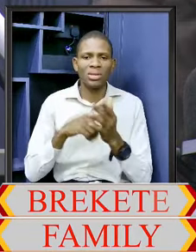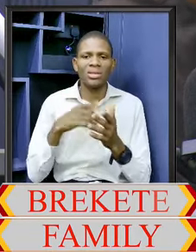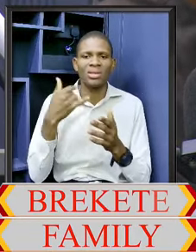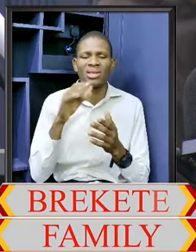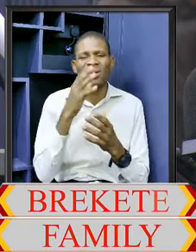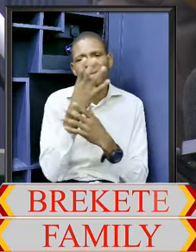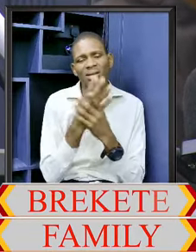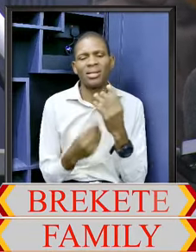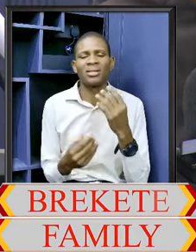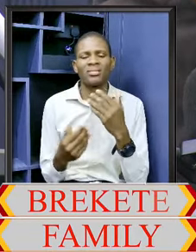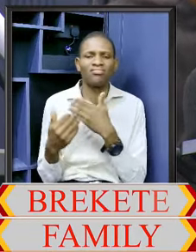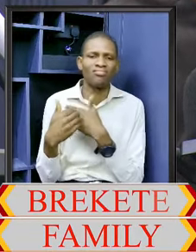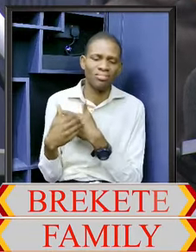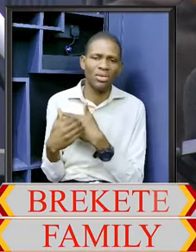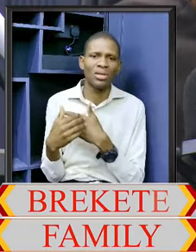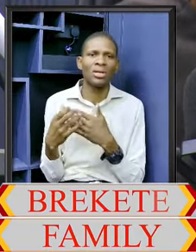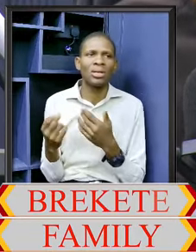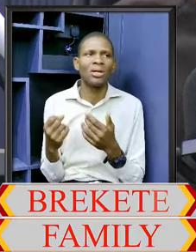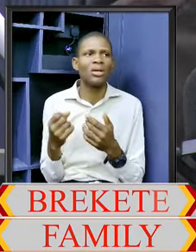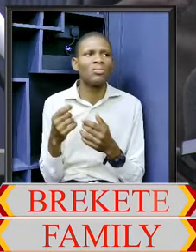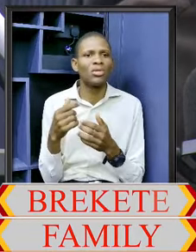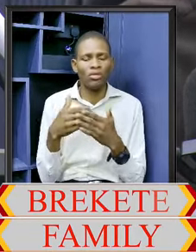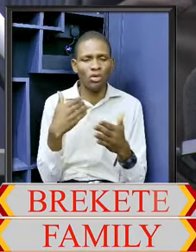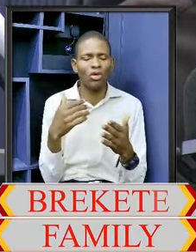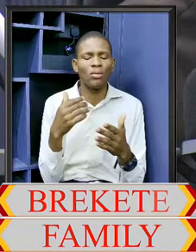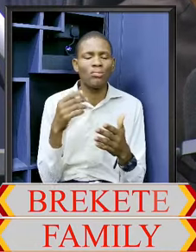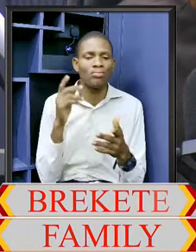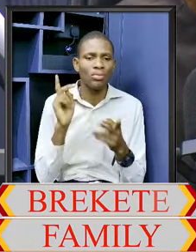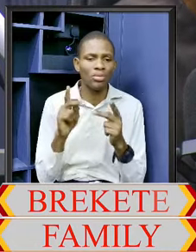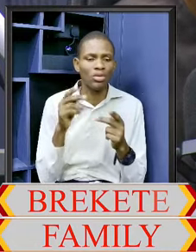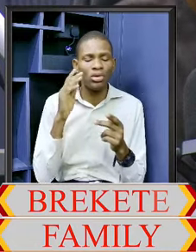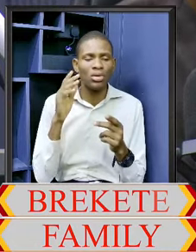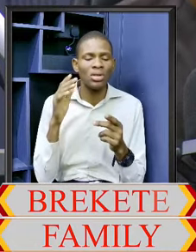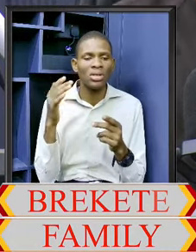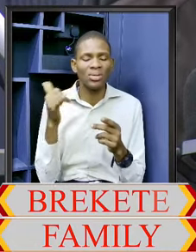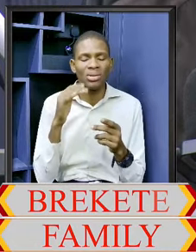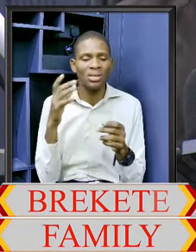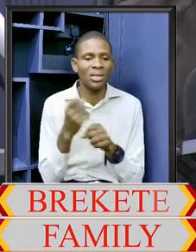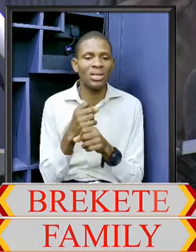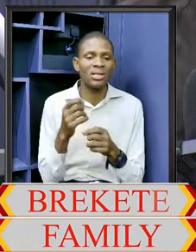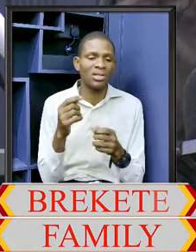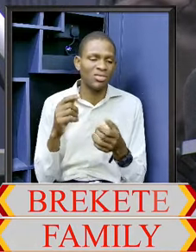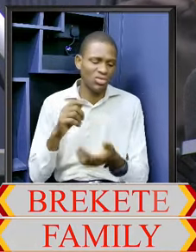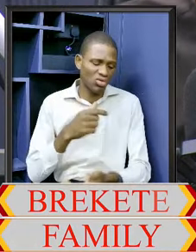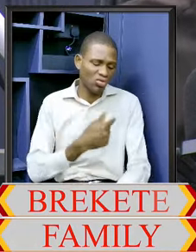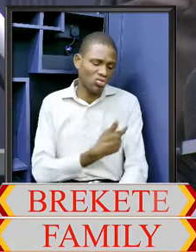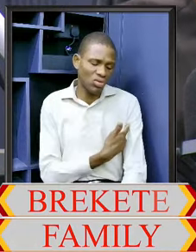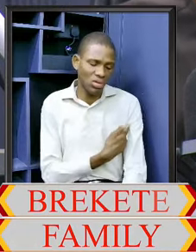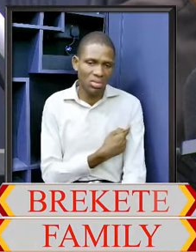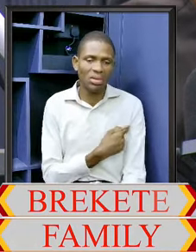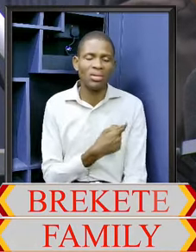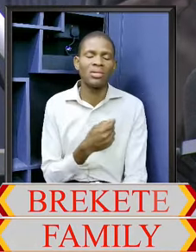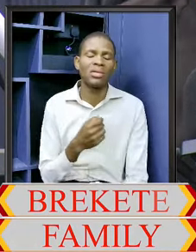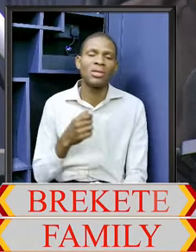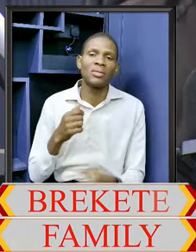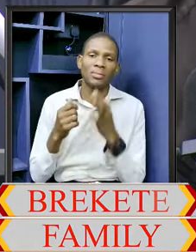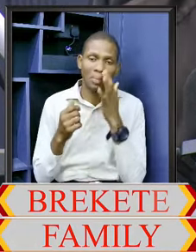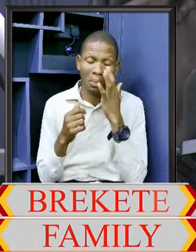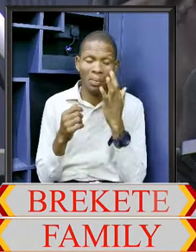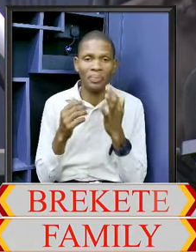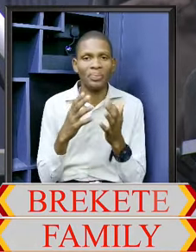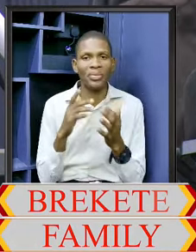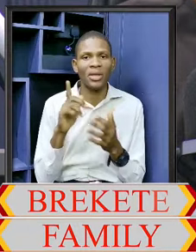So, because people, they take treatment, laboratory science, where we say, naim be the first line of treatment